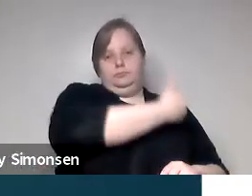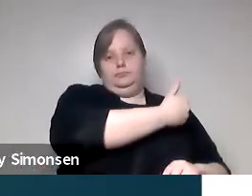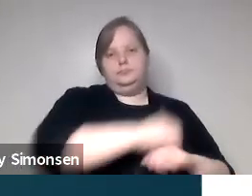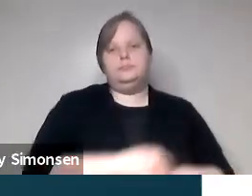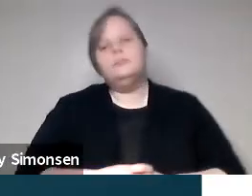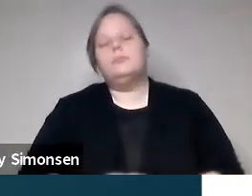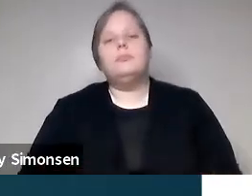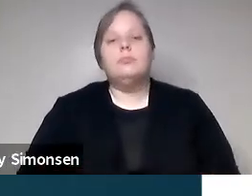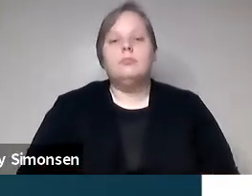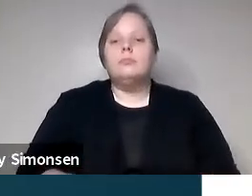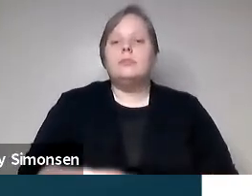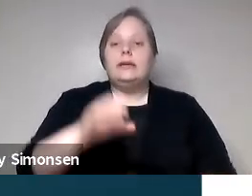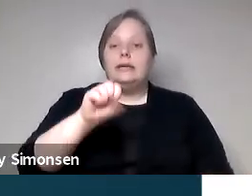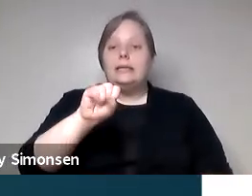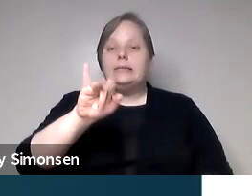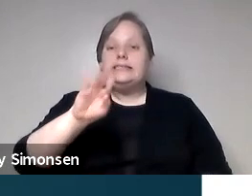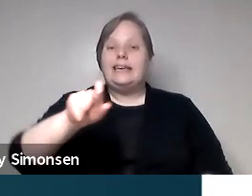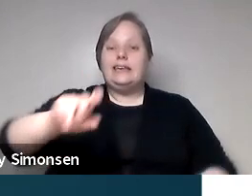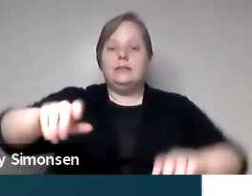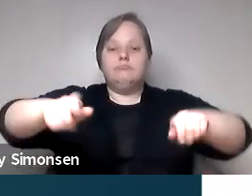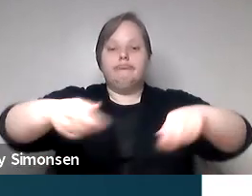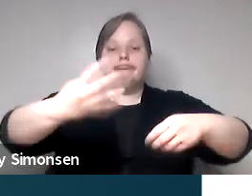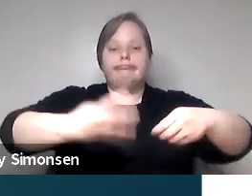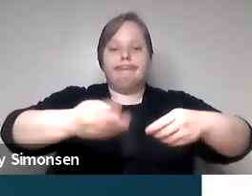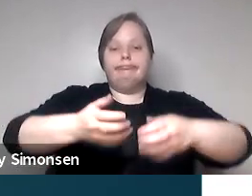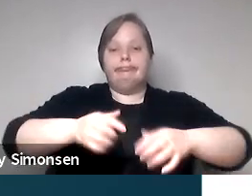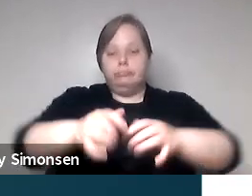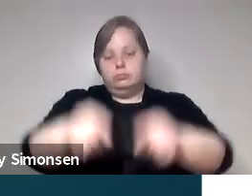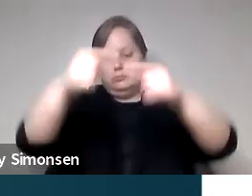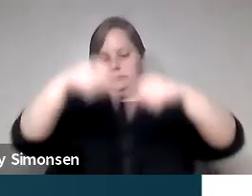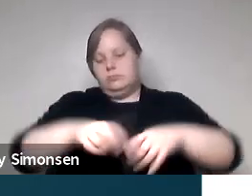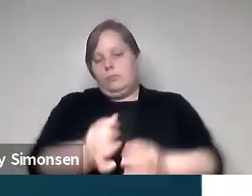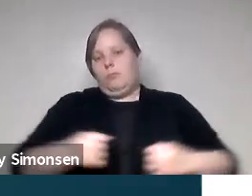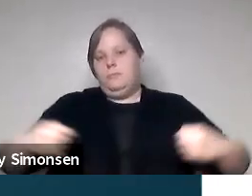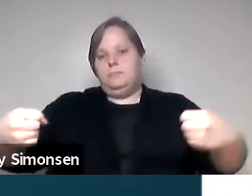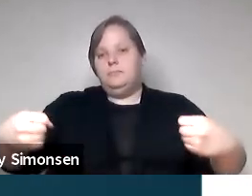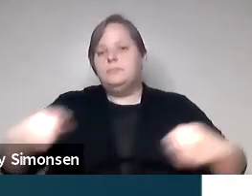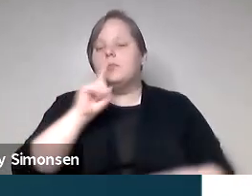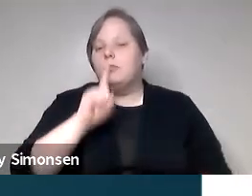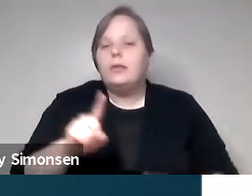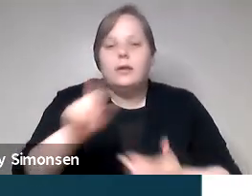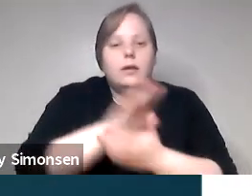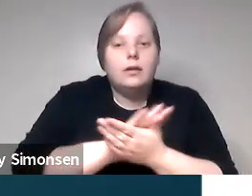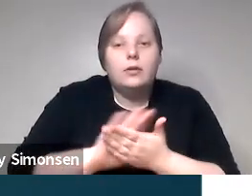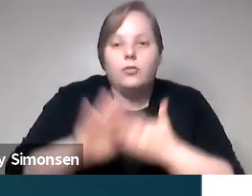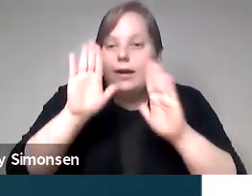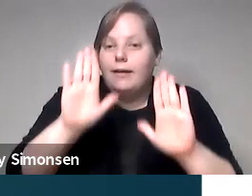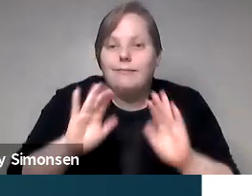Under the sink, a great way to organize items is in baskets.